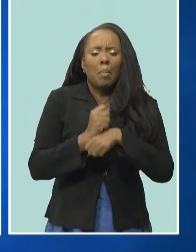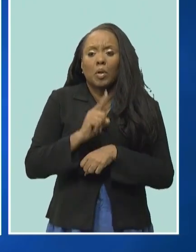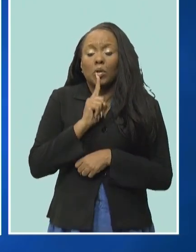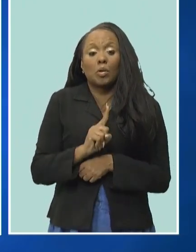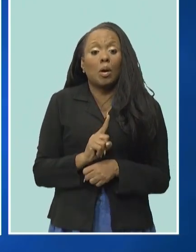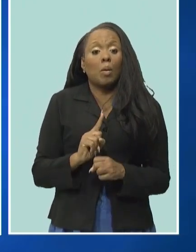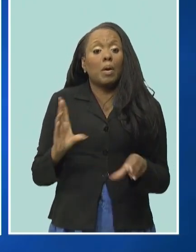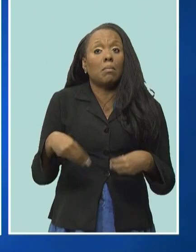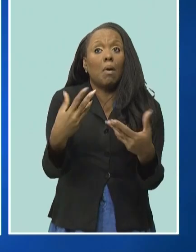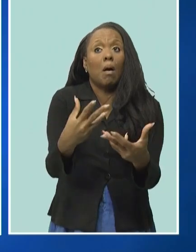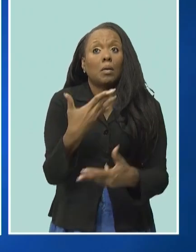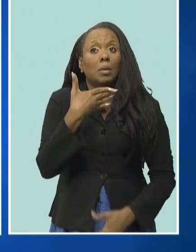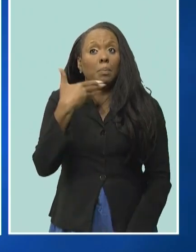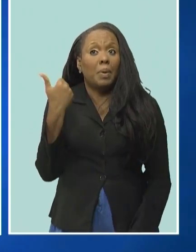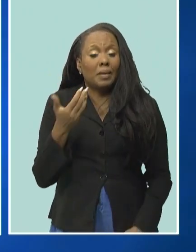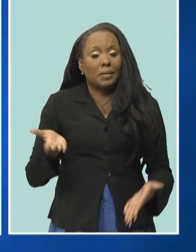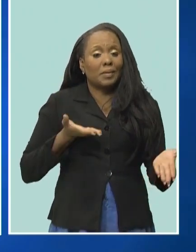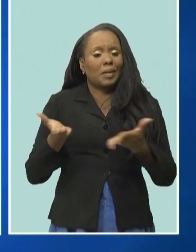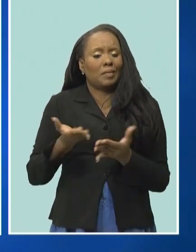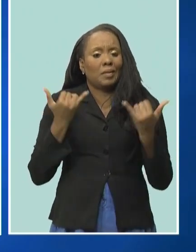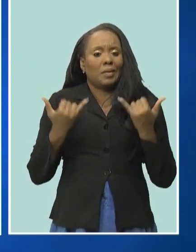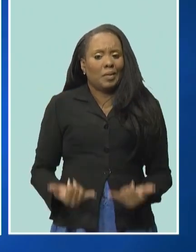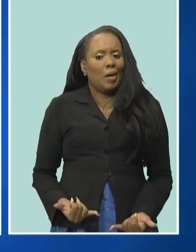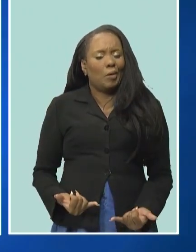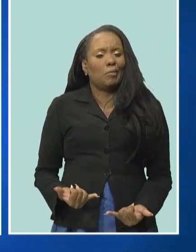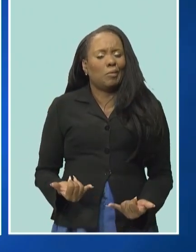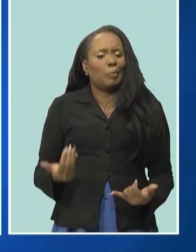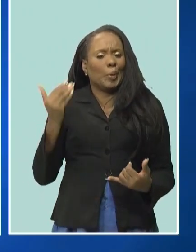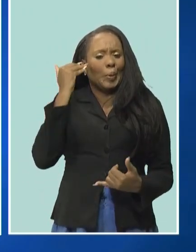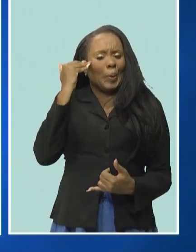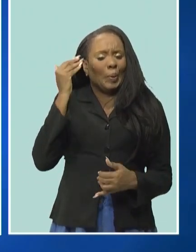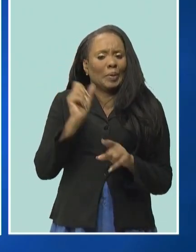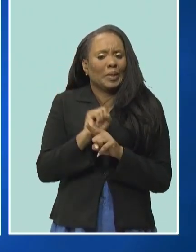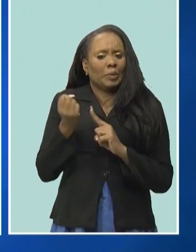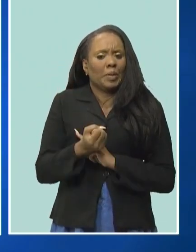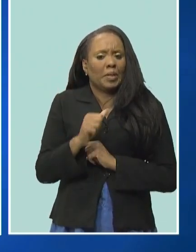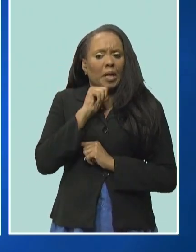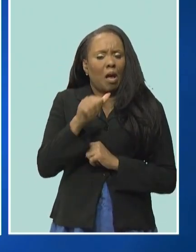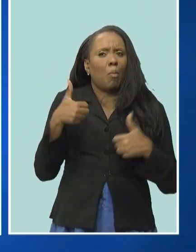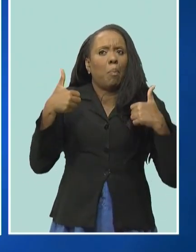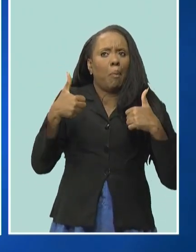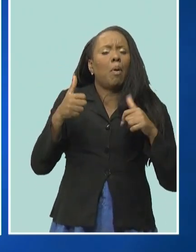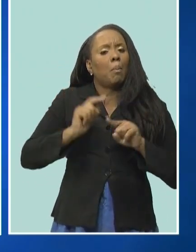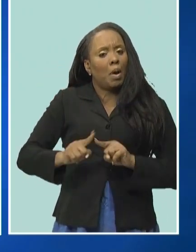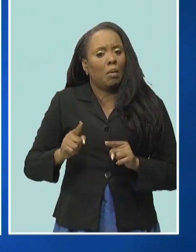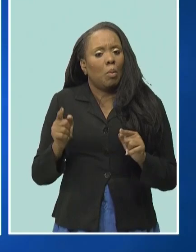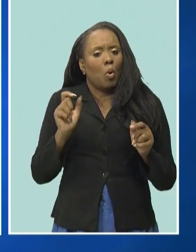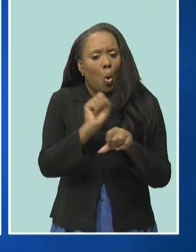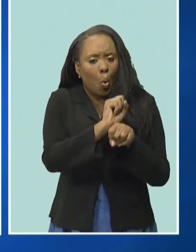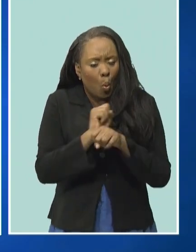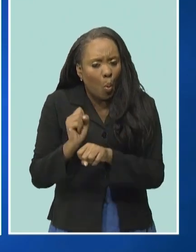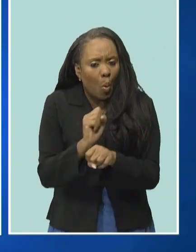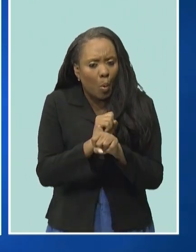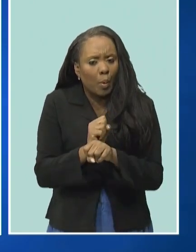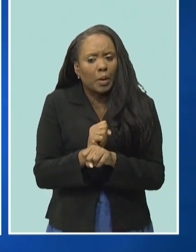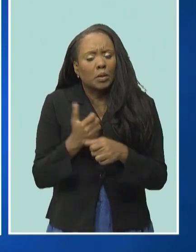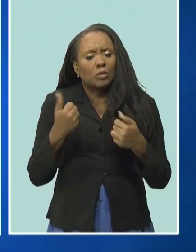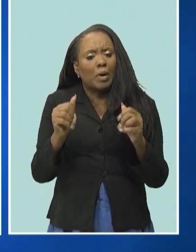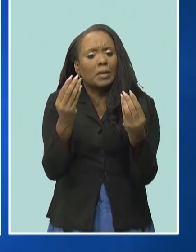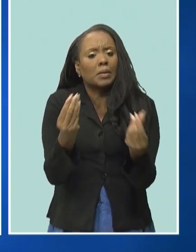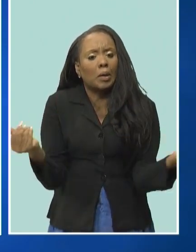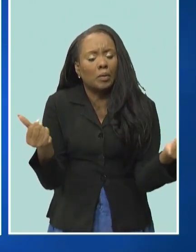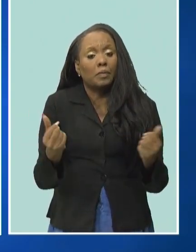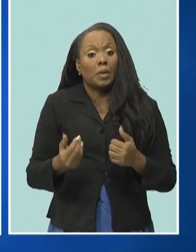best services in the current circumstances. As I speak, our IT department is working